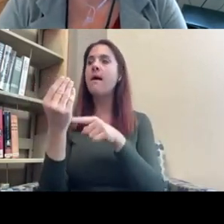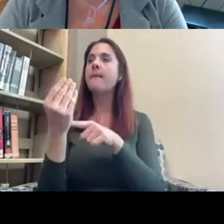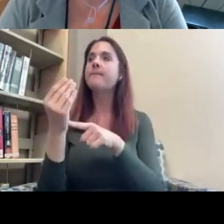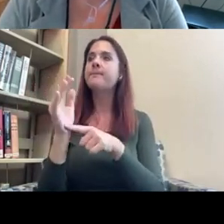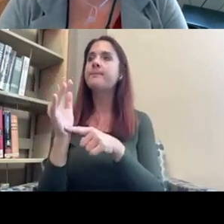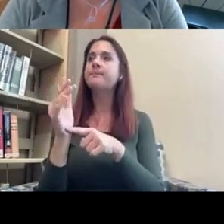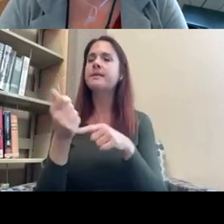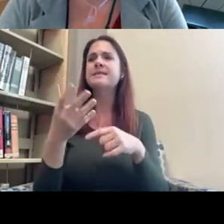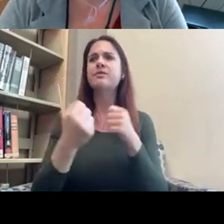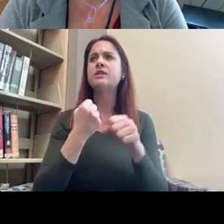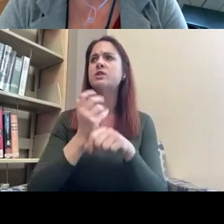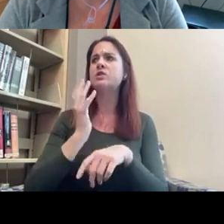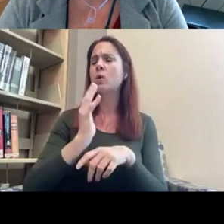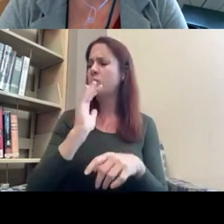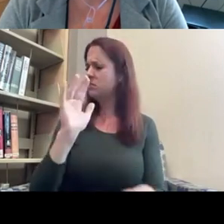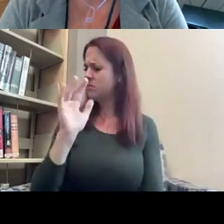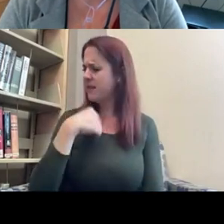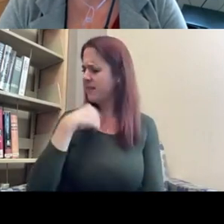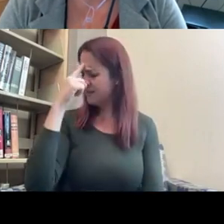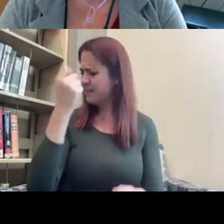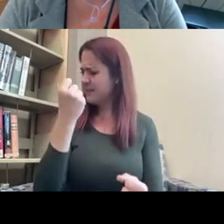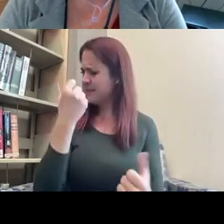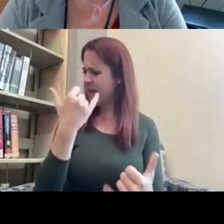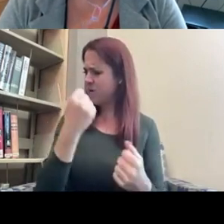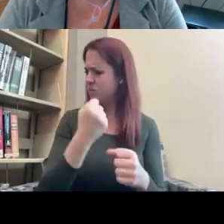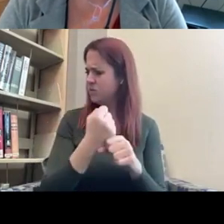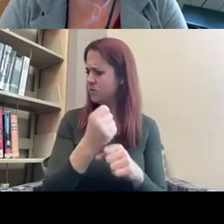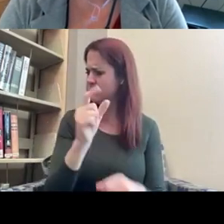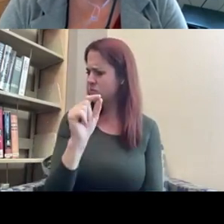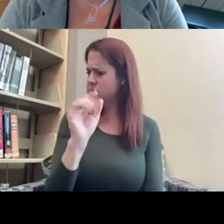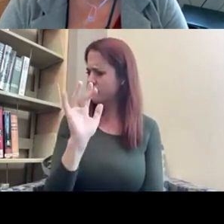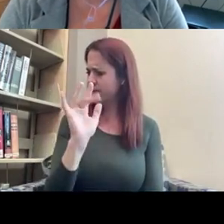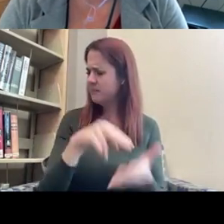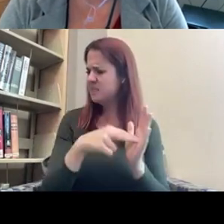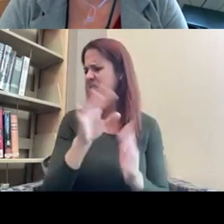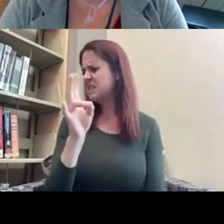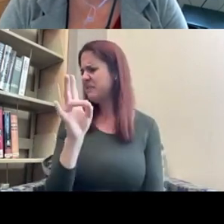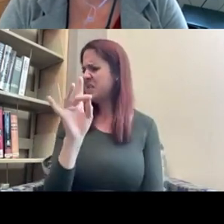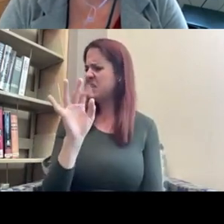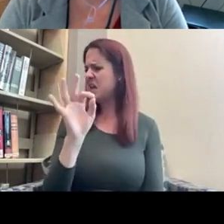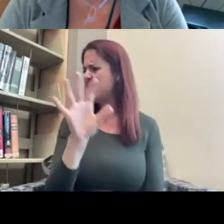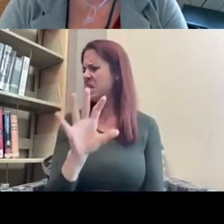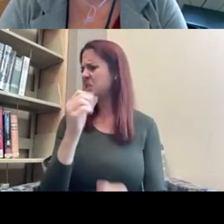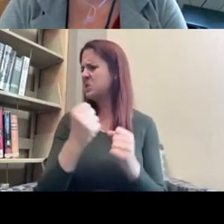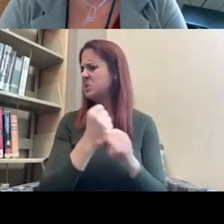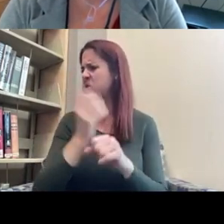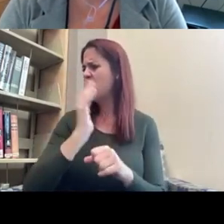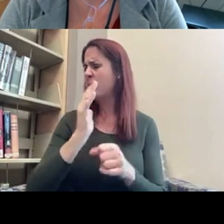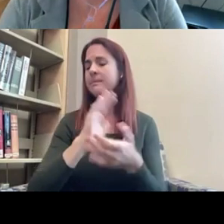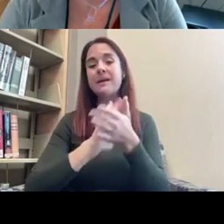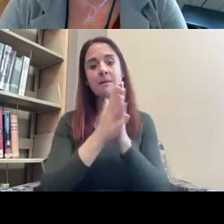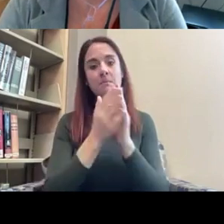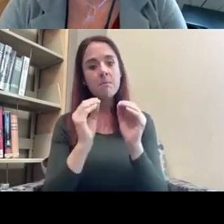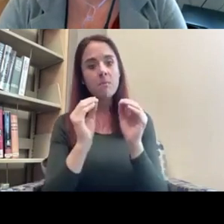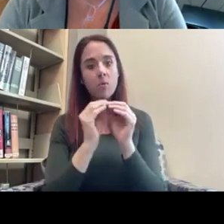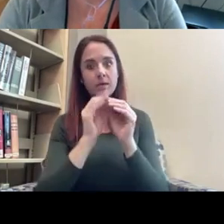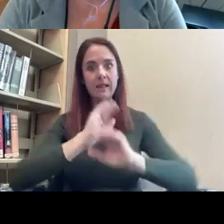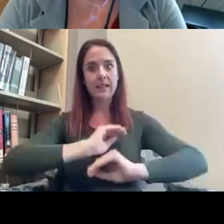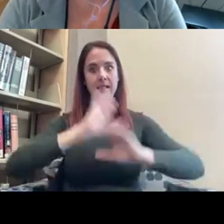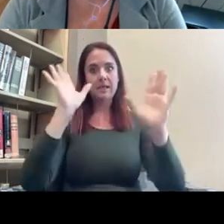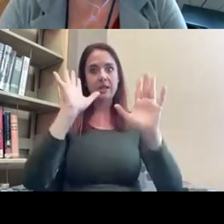Several years ago, it was 2025 now, about 7, 8, 9 years ago, it became more apparent to